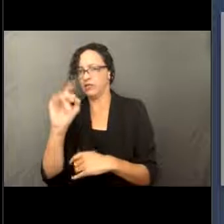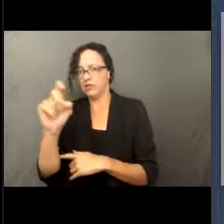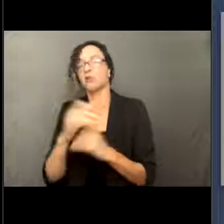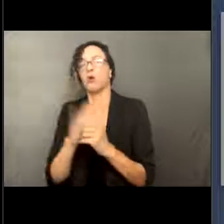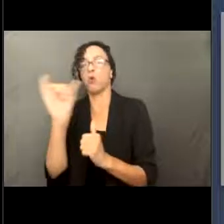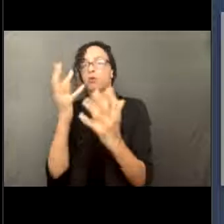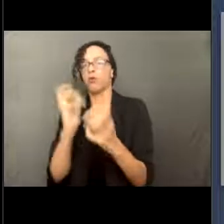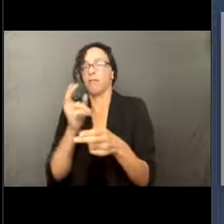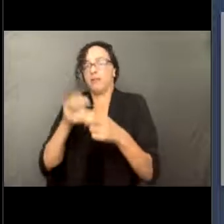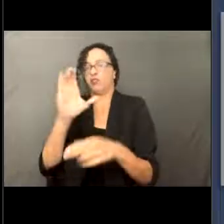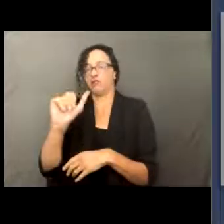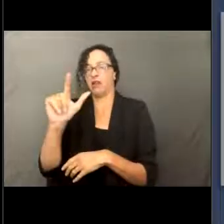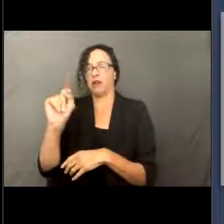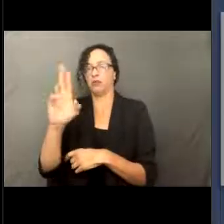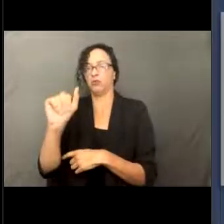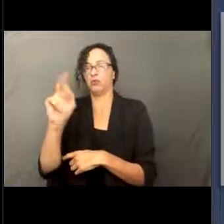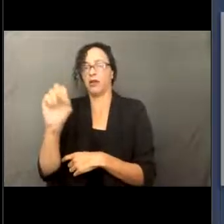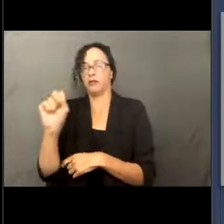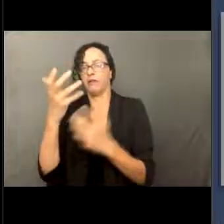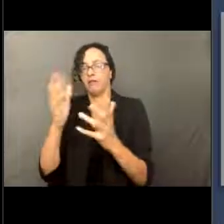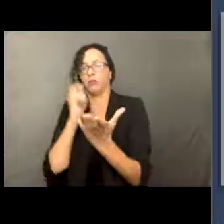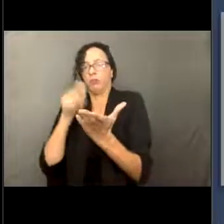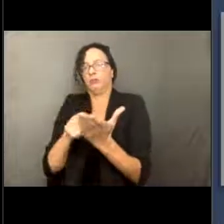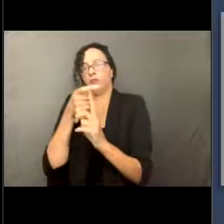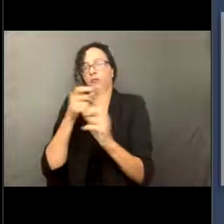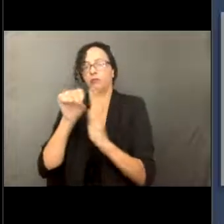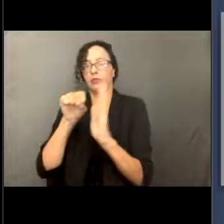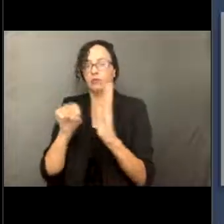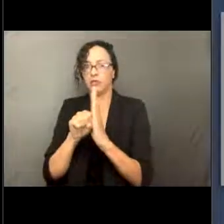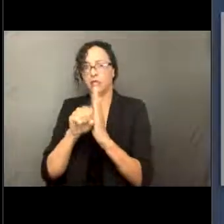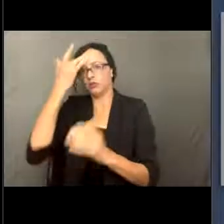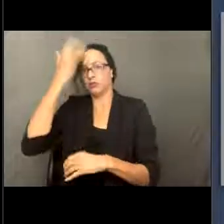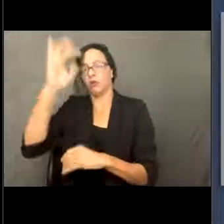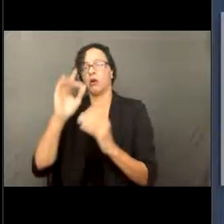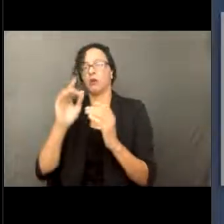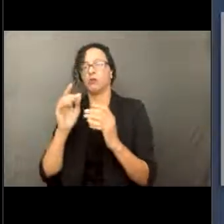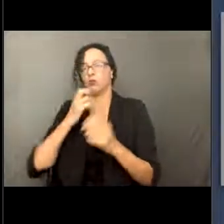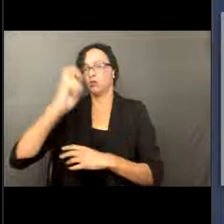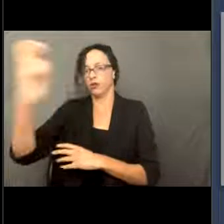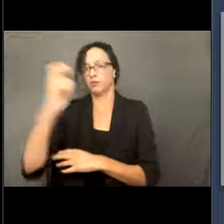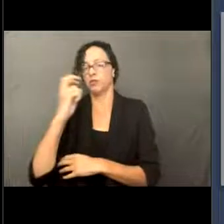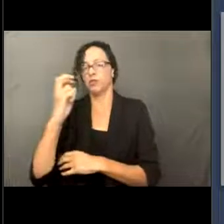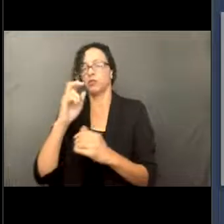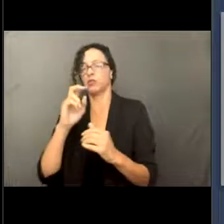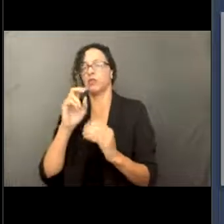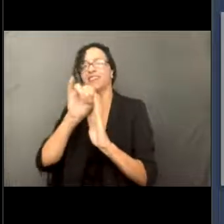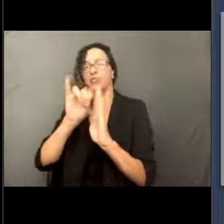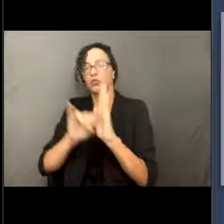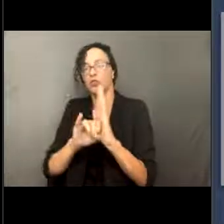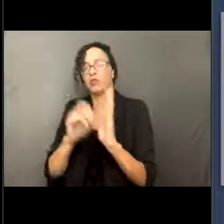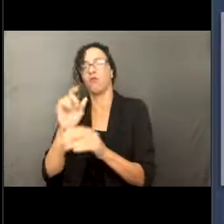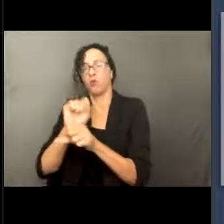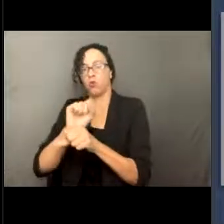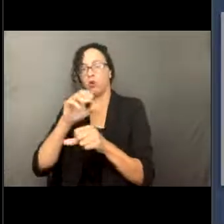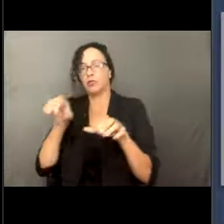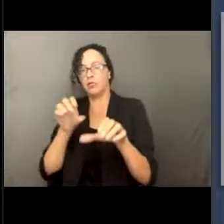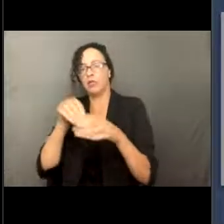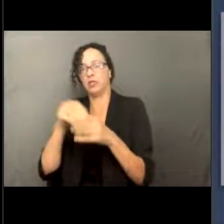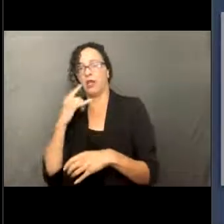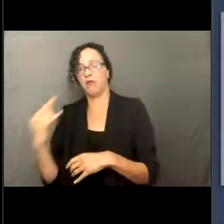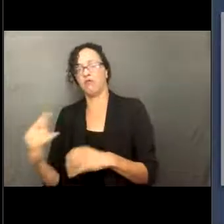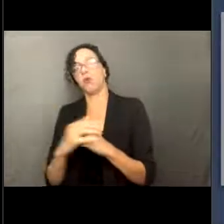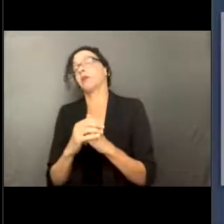was recognized by the State Smart Transportation Initiative for the work that's being done in California, and they scored among the